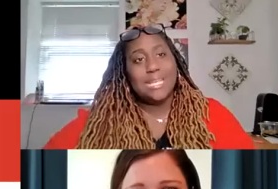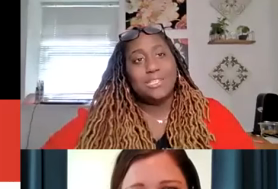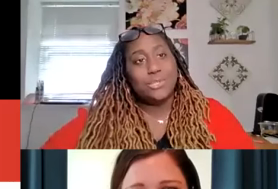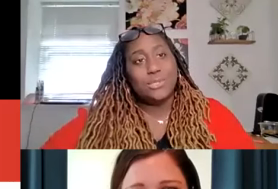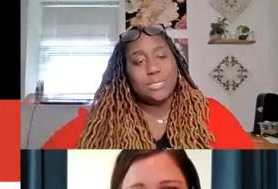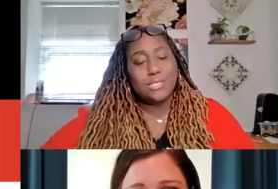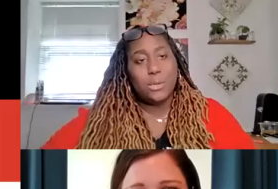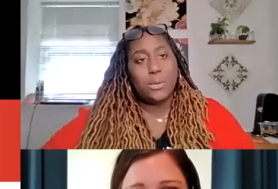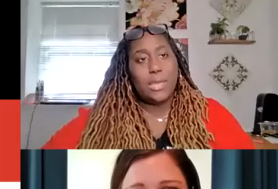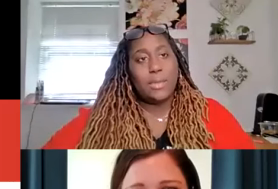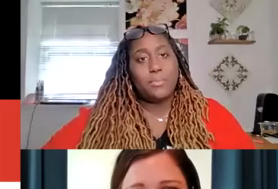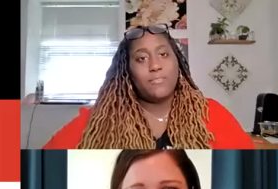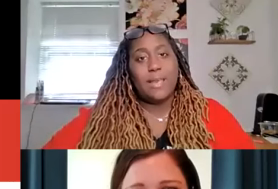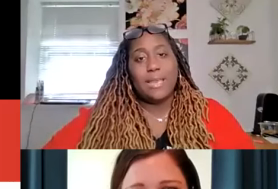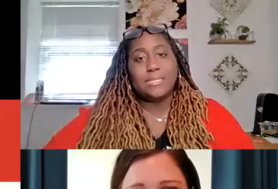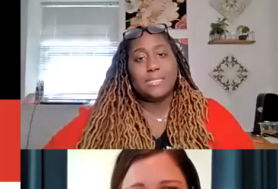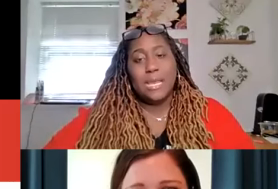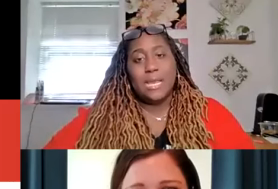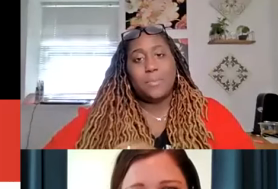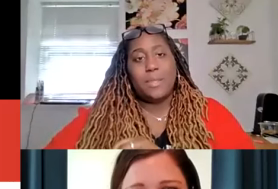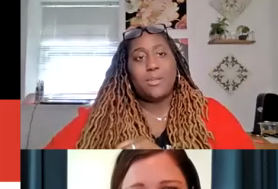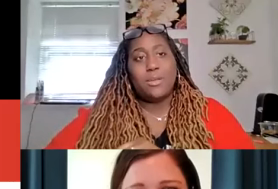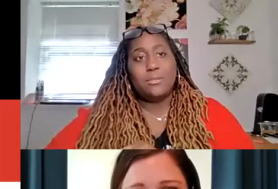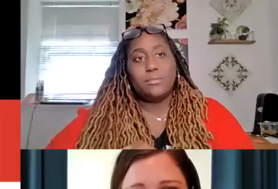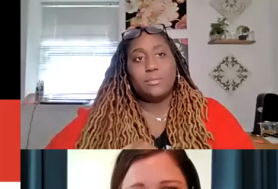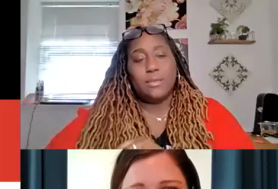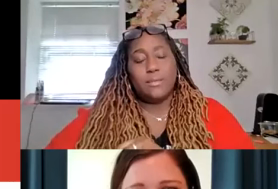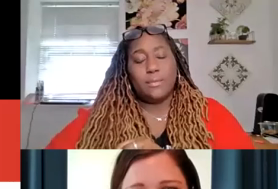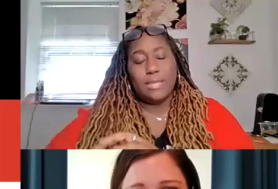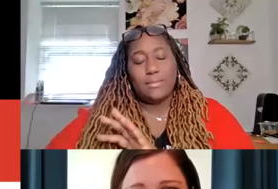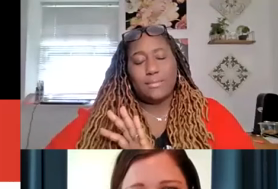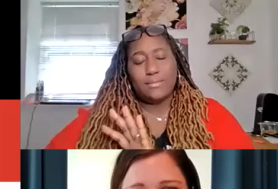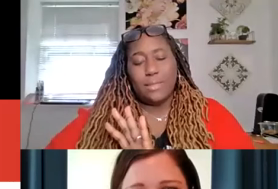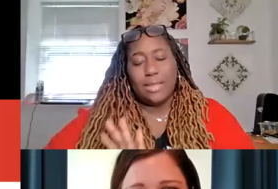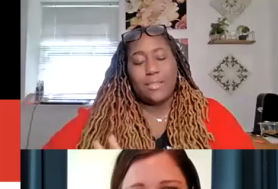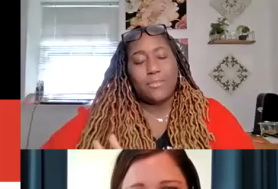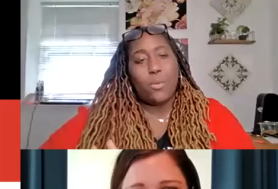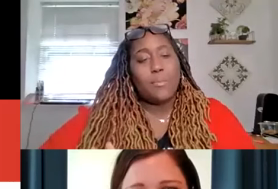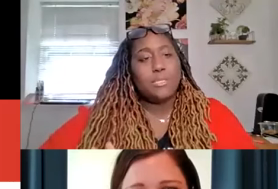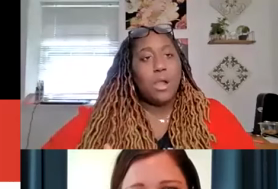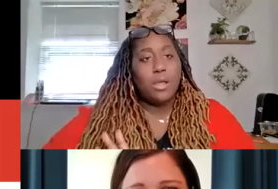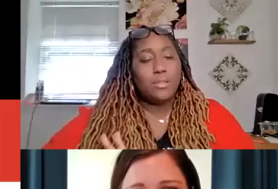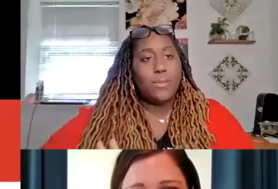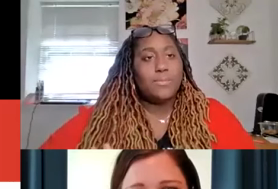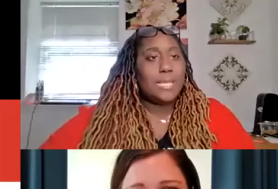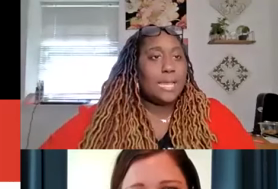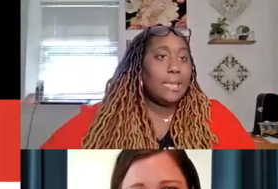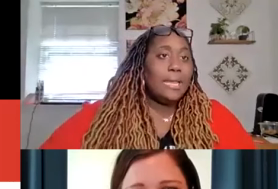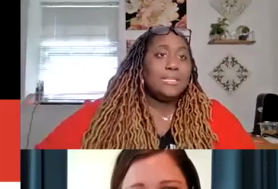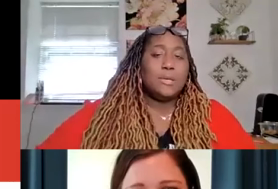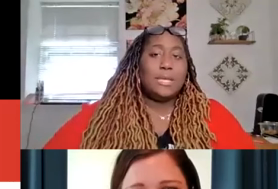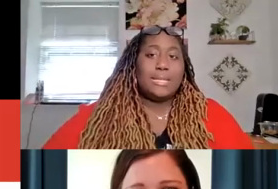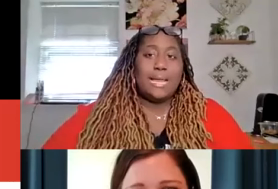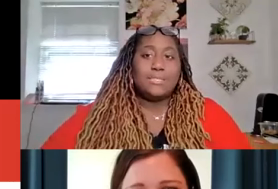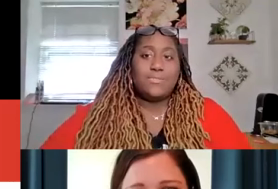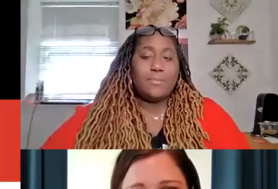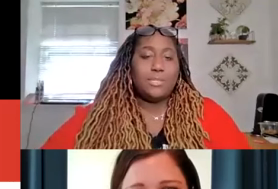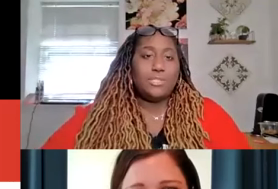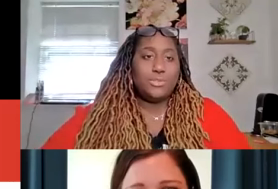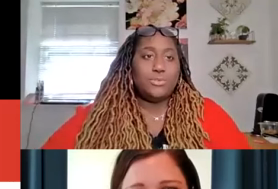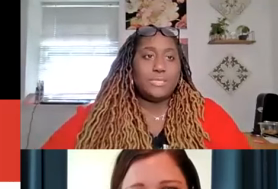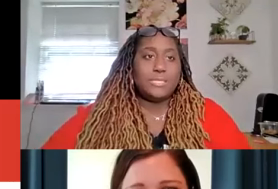Internet Essentials. And so it provides, depending on the, and a lot of the requirements are on their website. So it